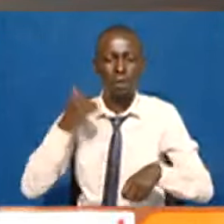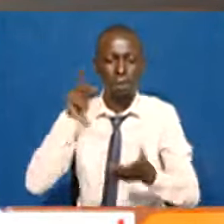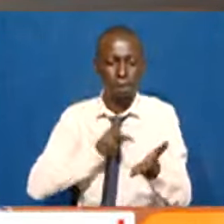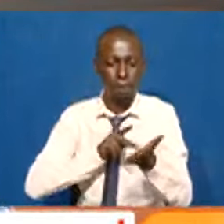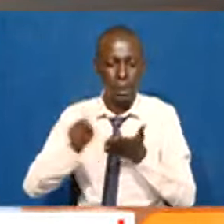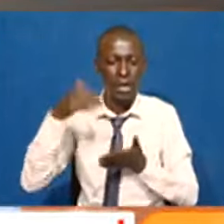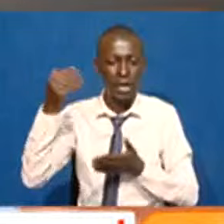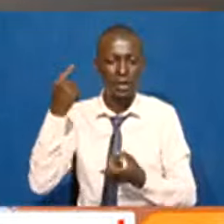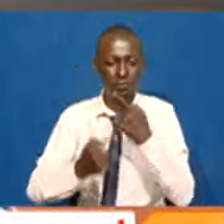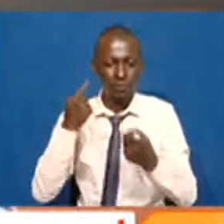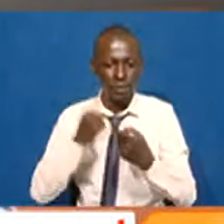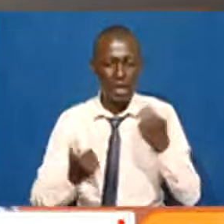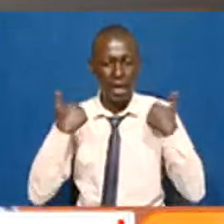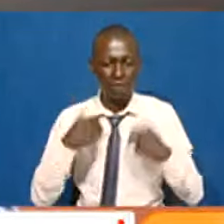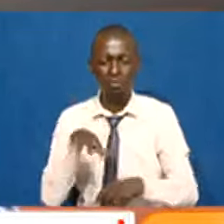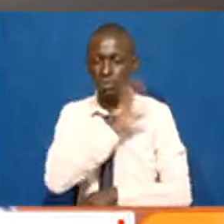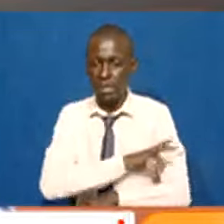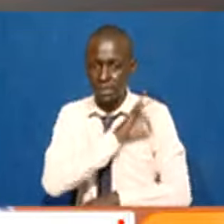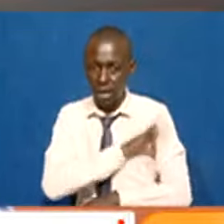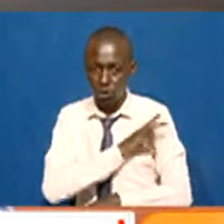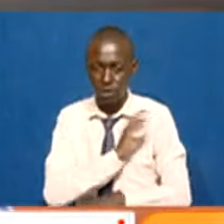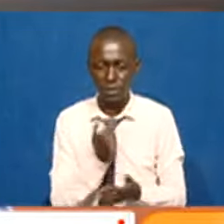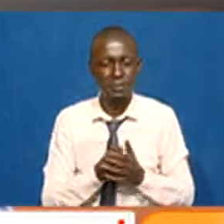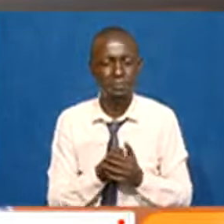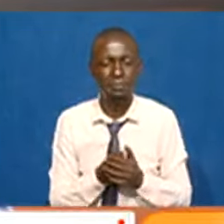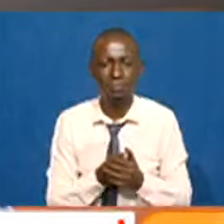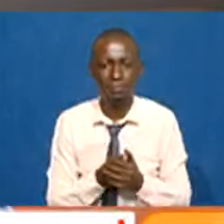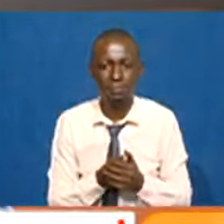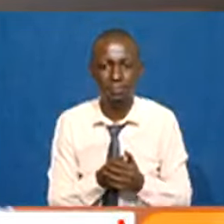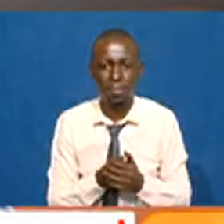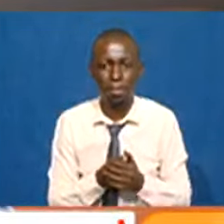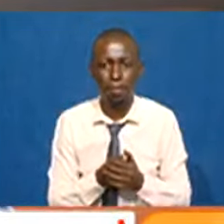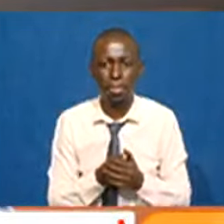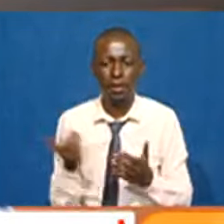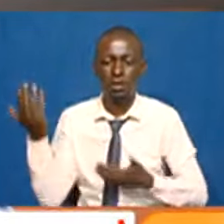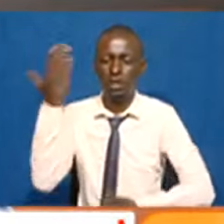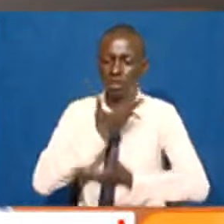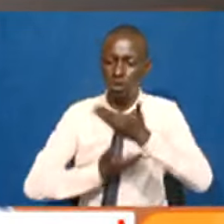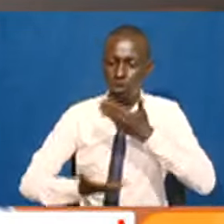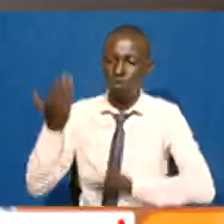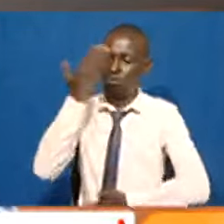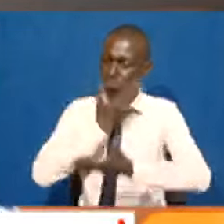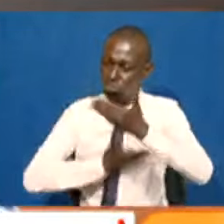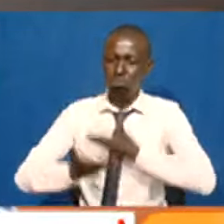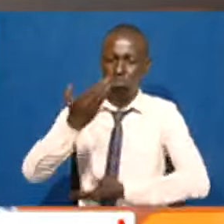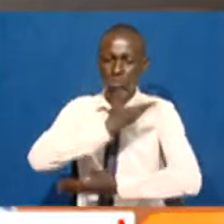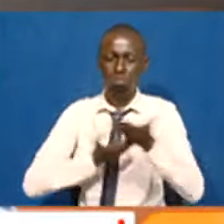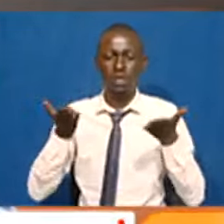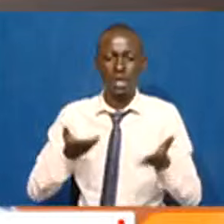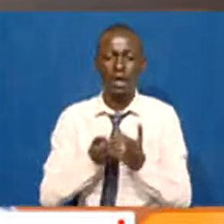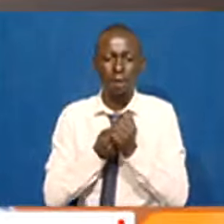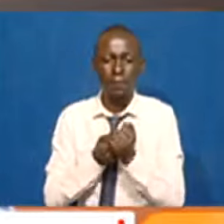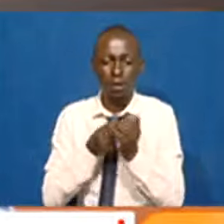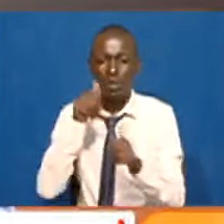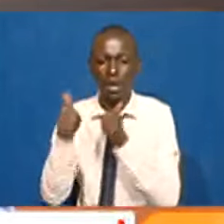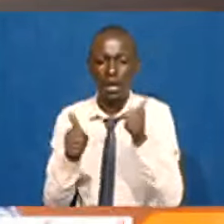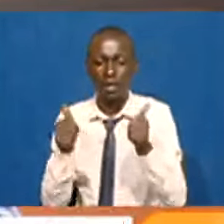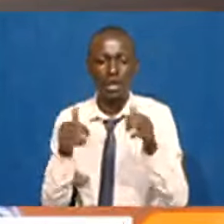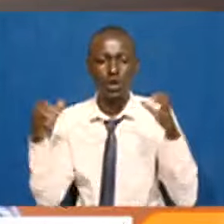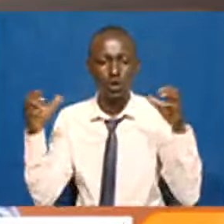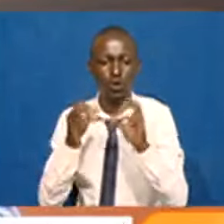annually or semi-annual, we give you a discount. Okay. So actually we interact with them. Right now we are partnering with other service